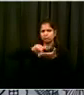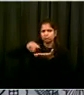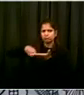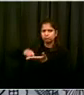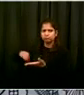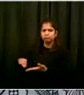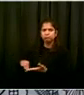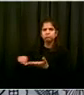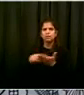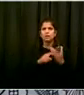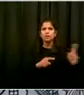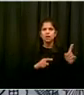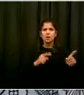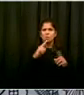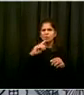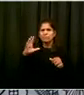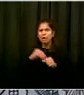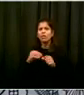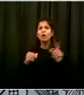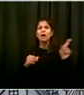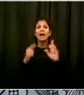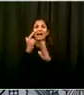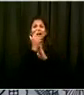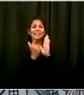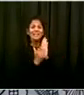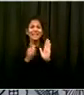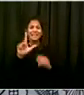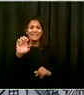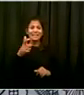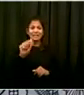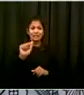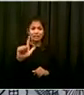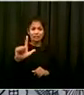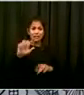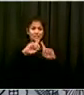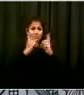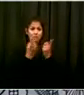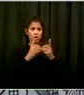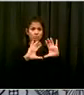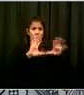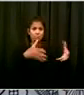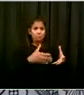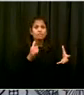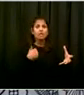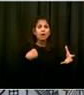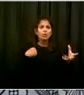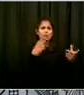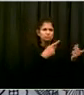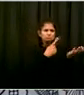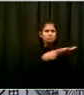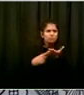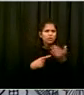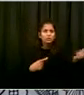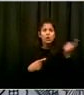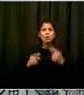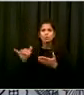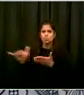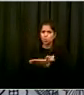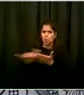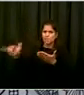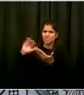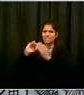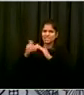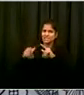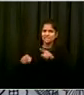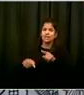appropriate for department investigation to look at the city level, or whether it requires state action because it's regulated. The Board of Elections is regulated by the state, not the